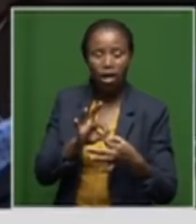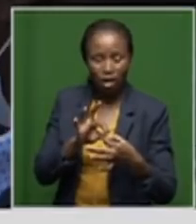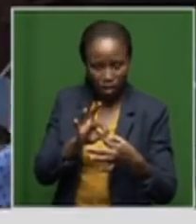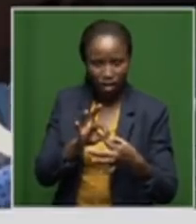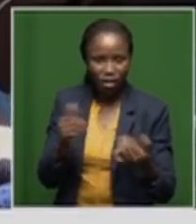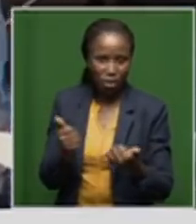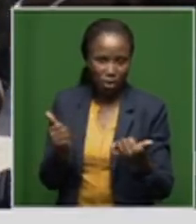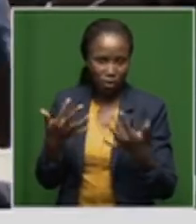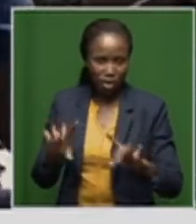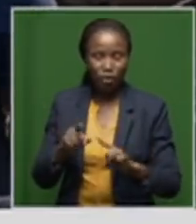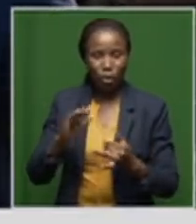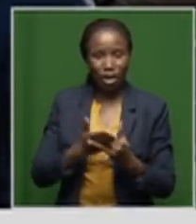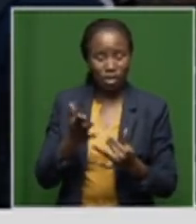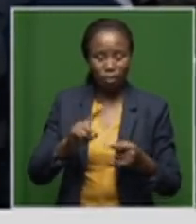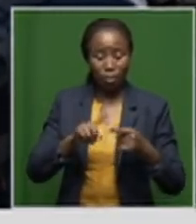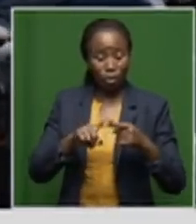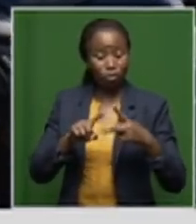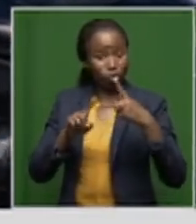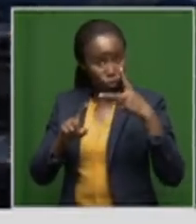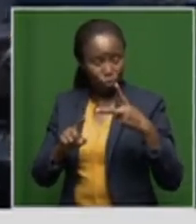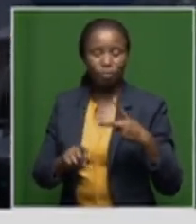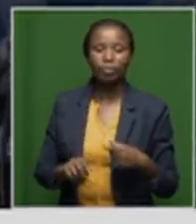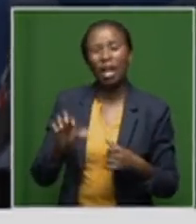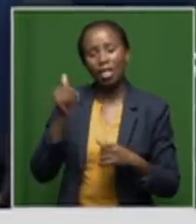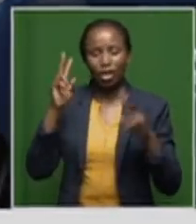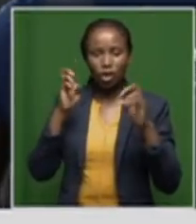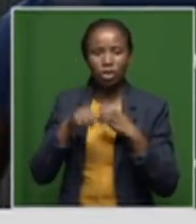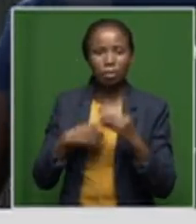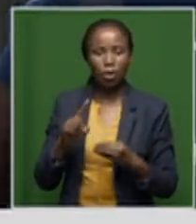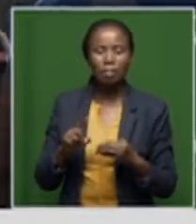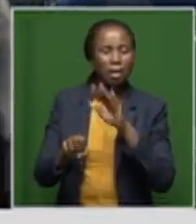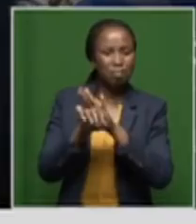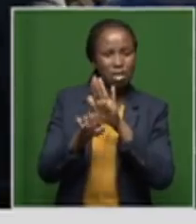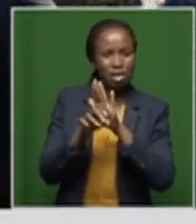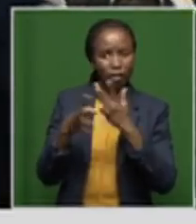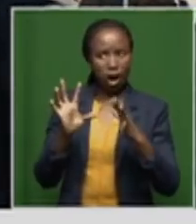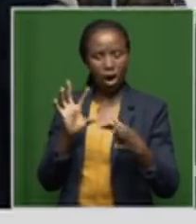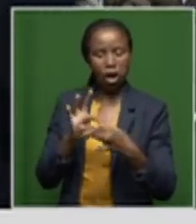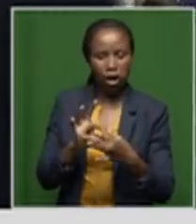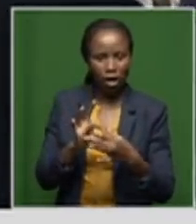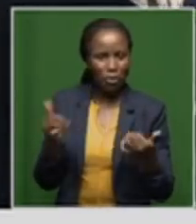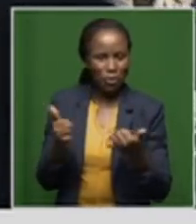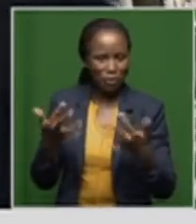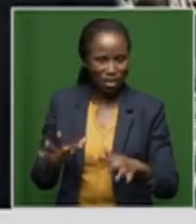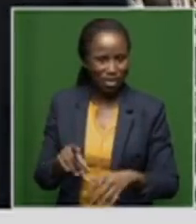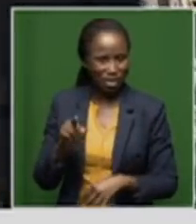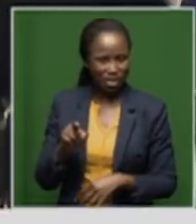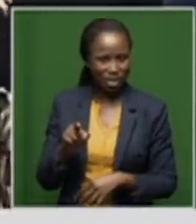political aspect of this case. 1, 2. Another issue is the issue of media leaks, which has seemingly been,